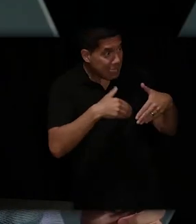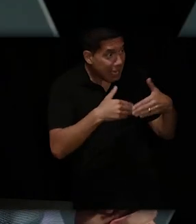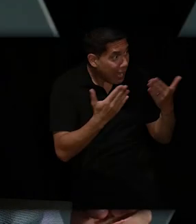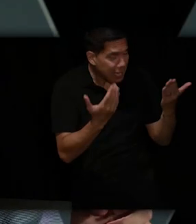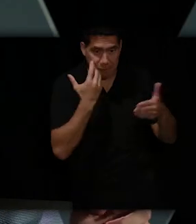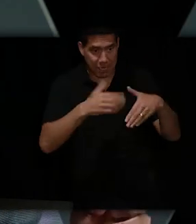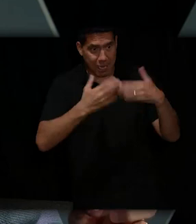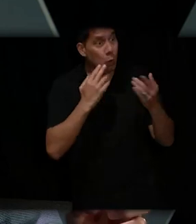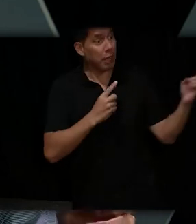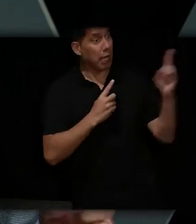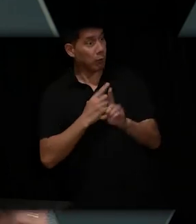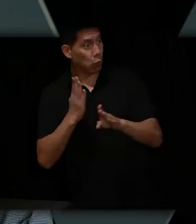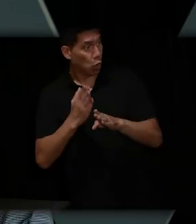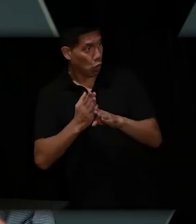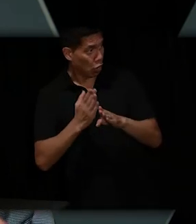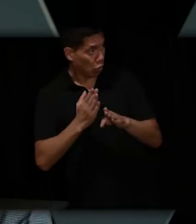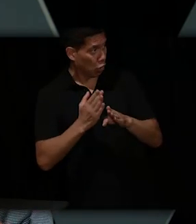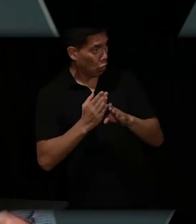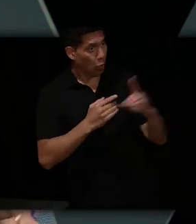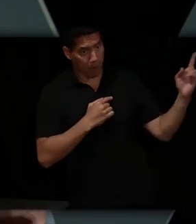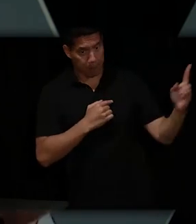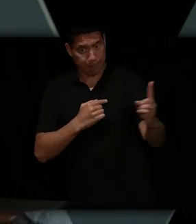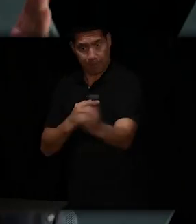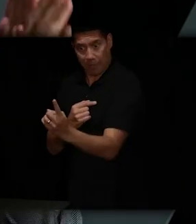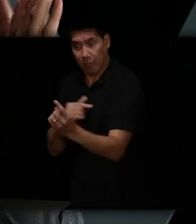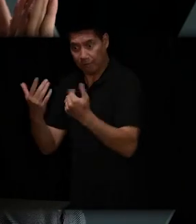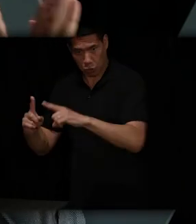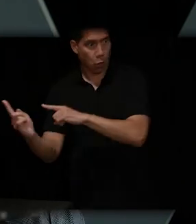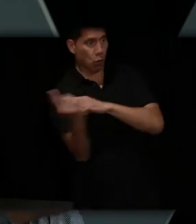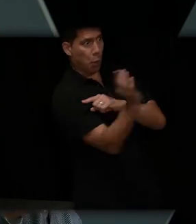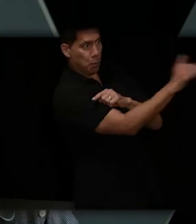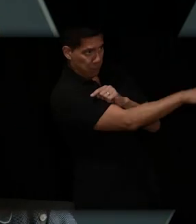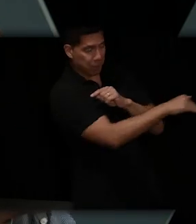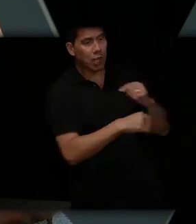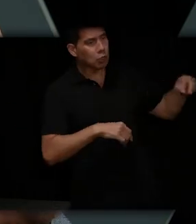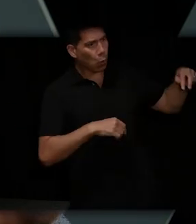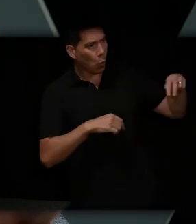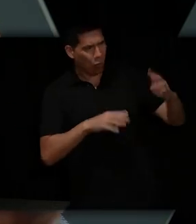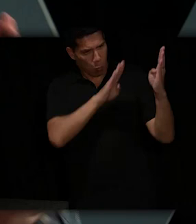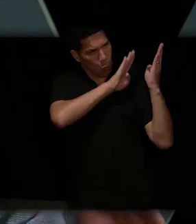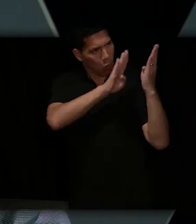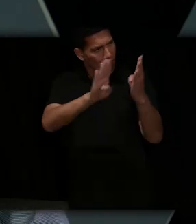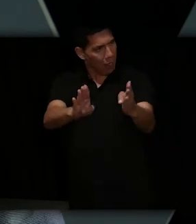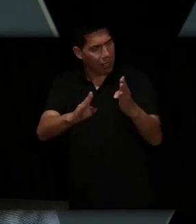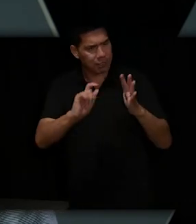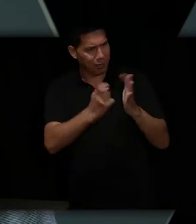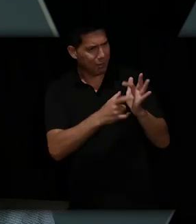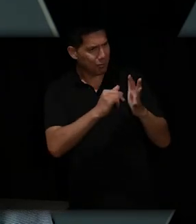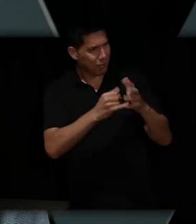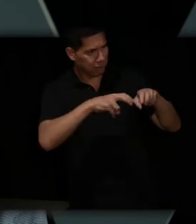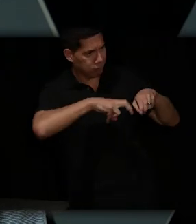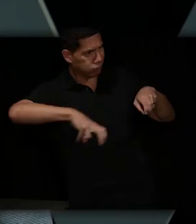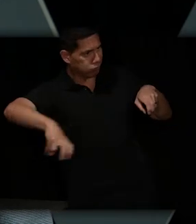work down the colonnade and they go home from work, they're walking along the wall that is the press briefing room. Mm. So